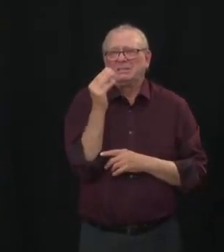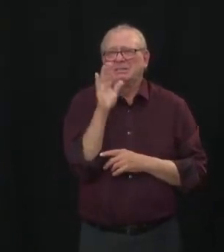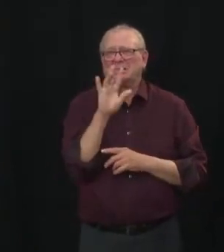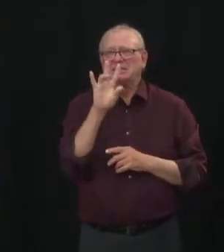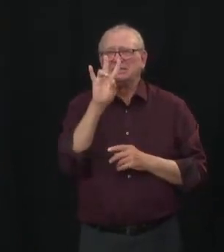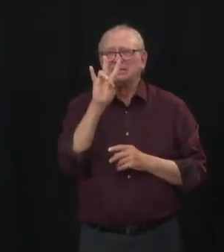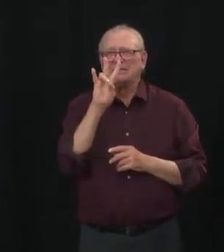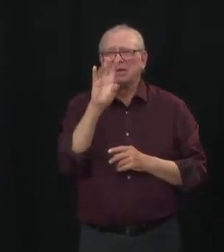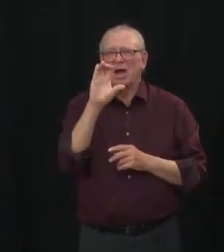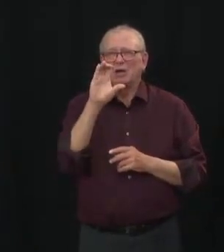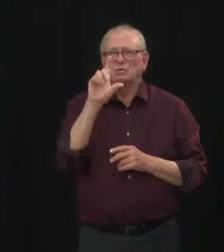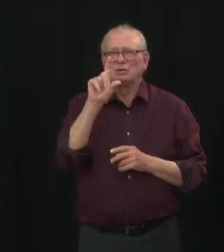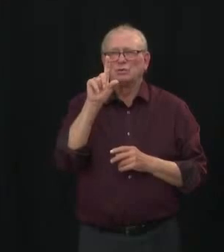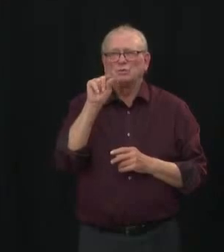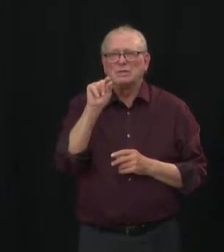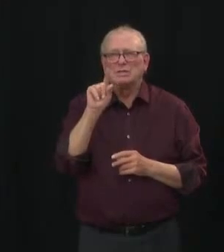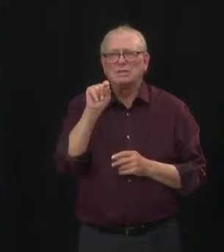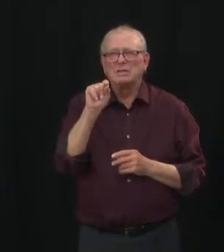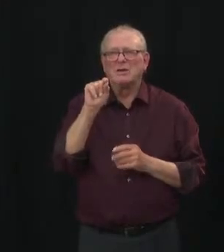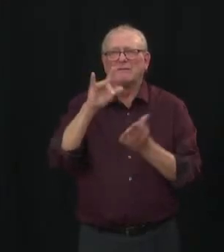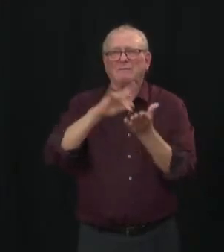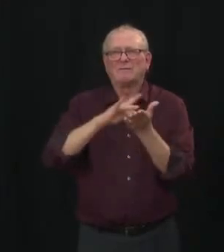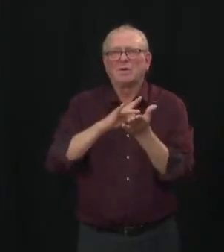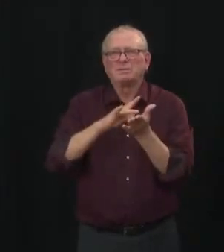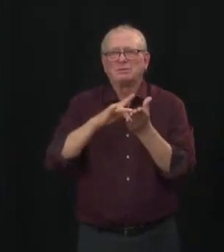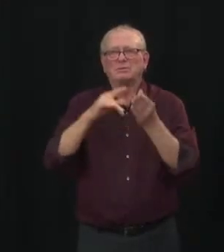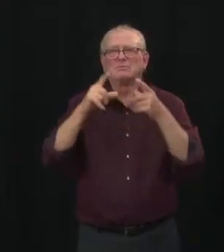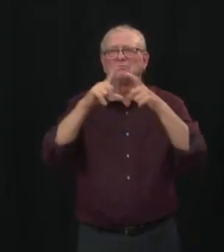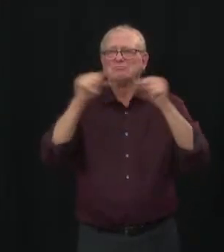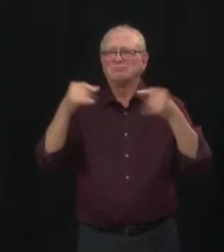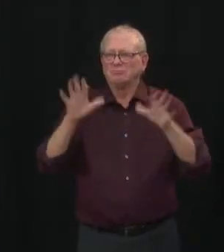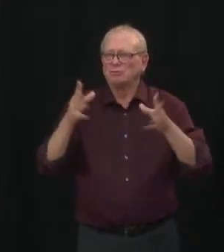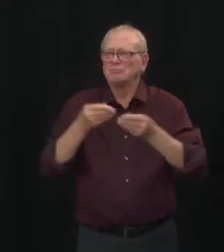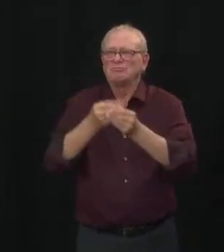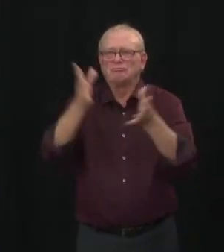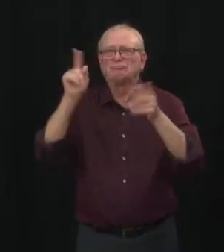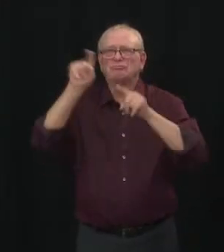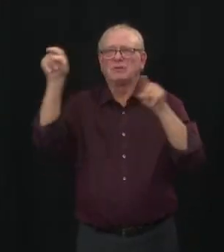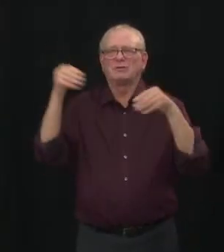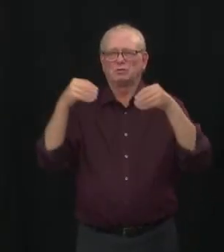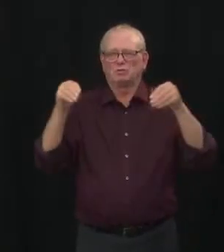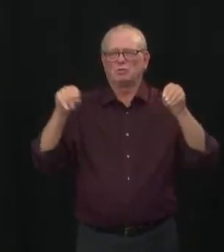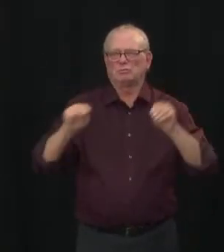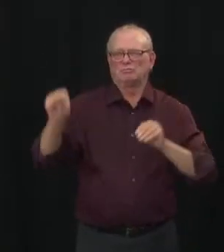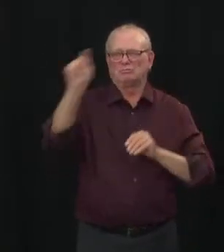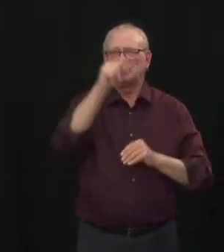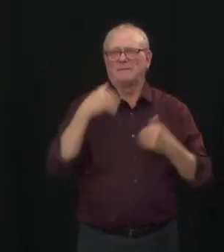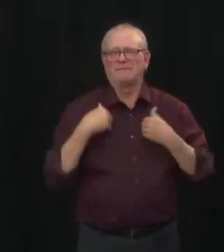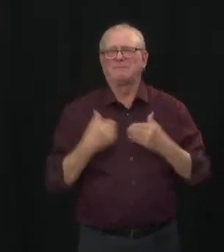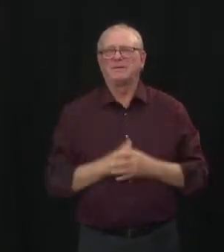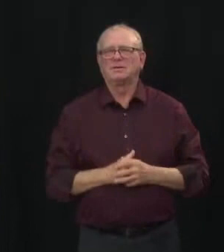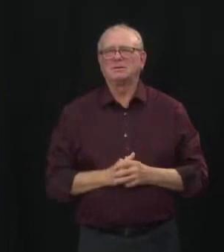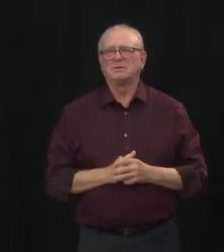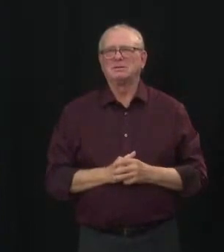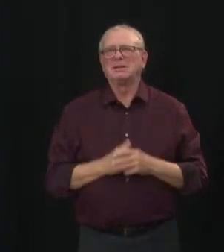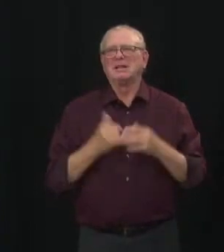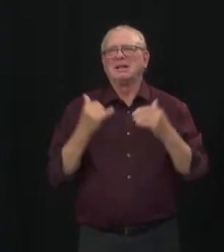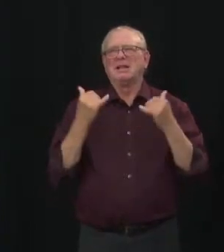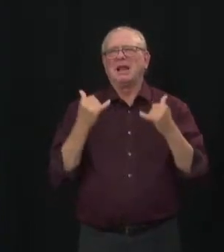31st. Thanks to increasing supply, we expanded eligibility last week. We currently have a supply of